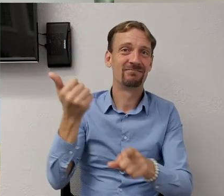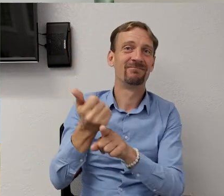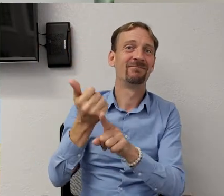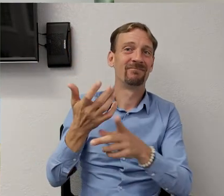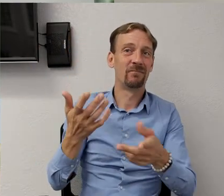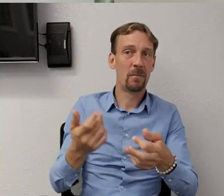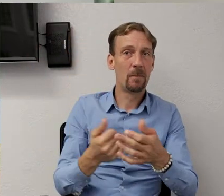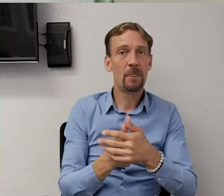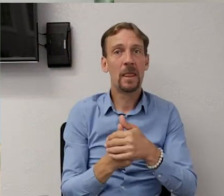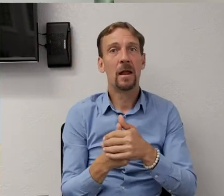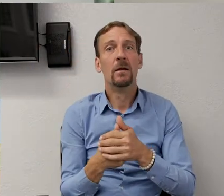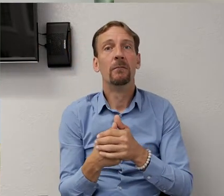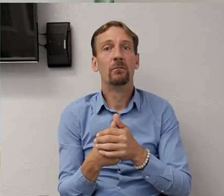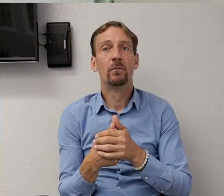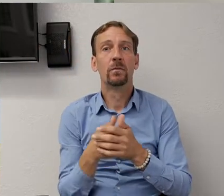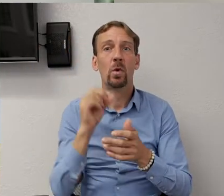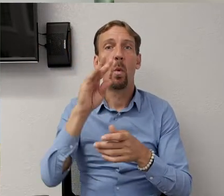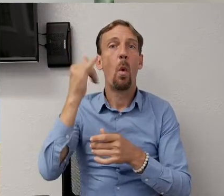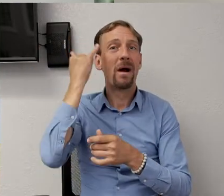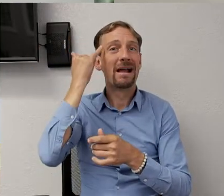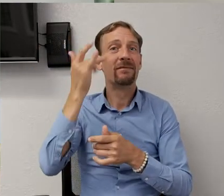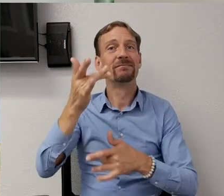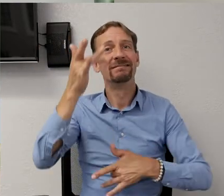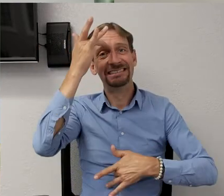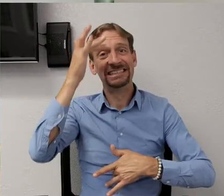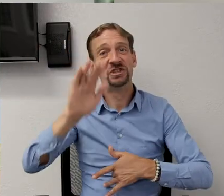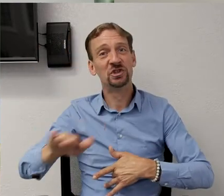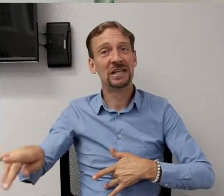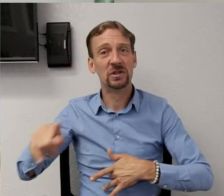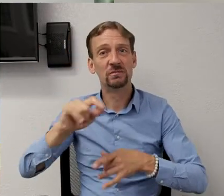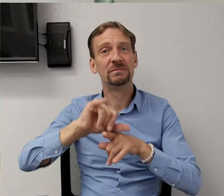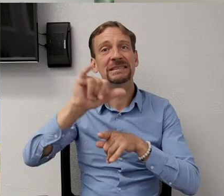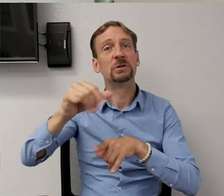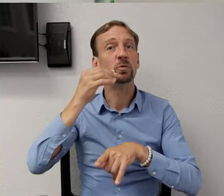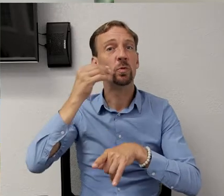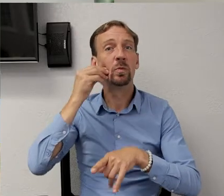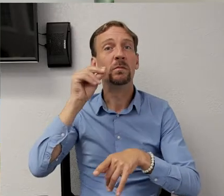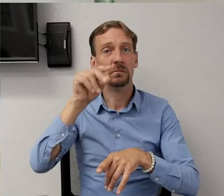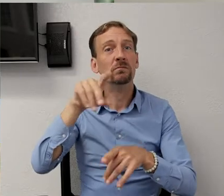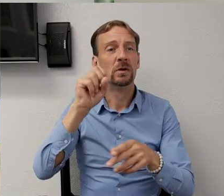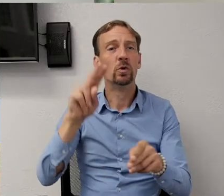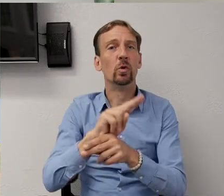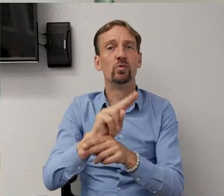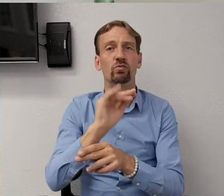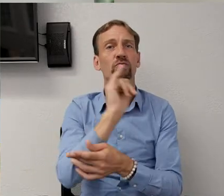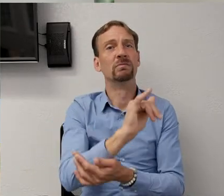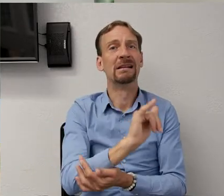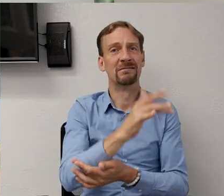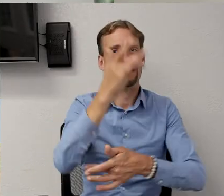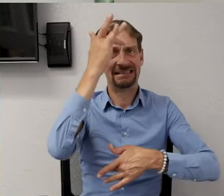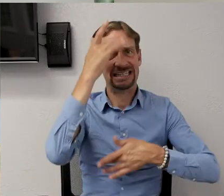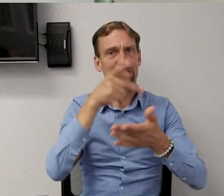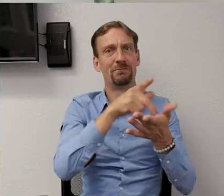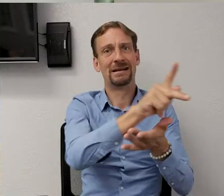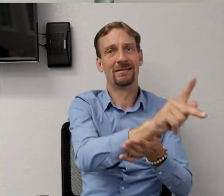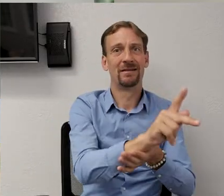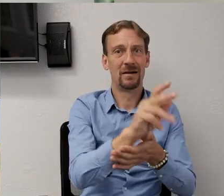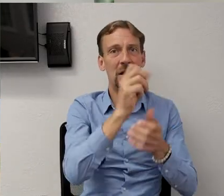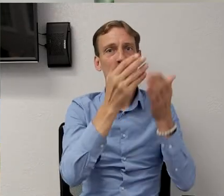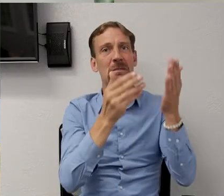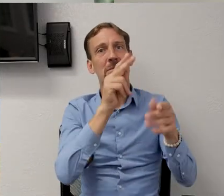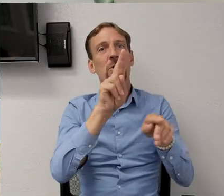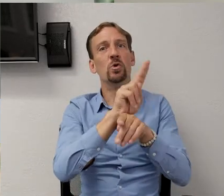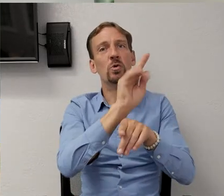or you have a ill child, or but looking to see, is it possible to use some of that to